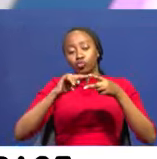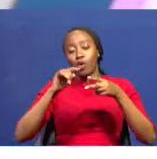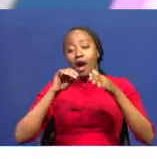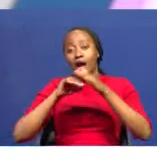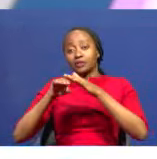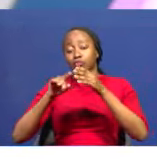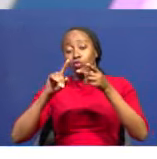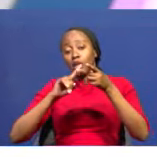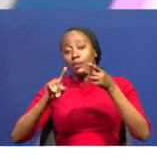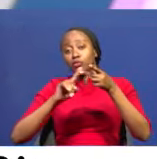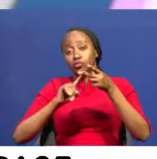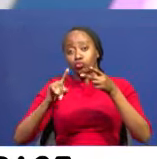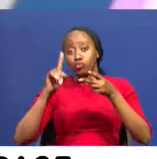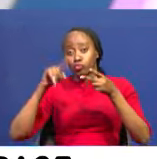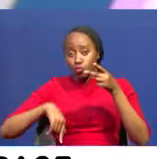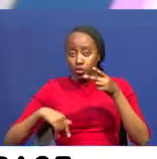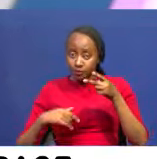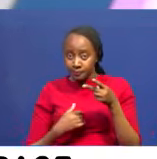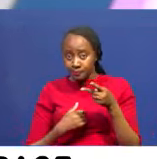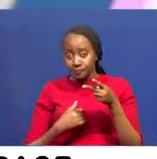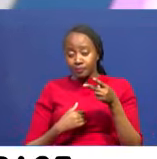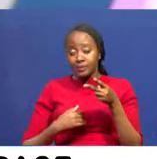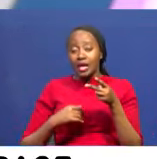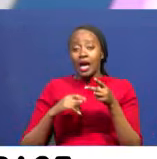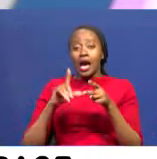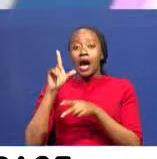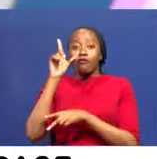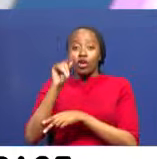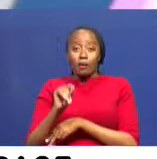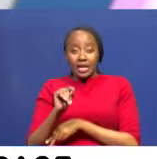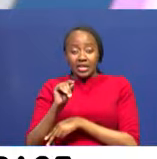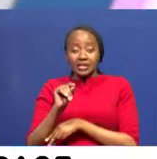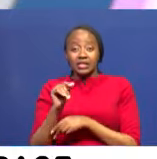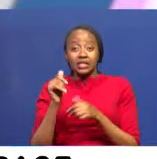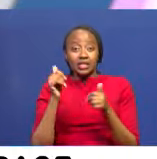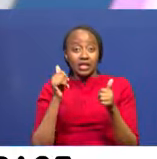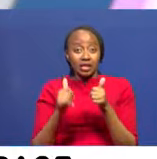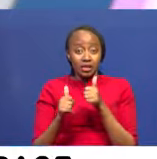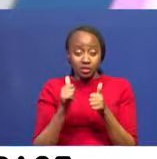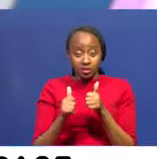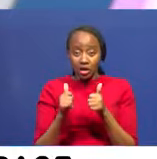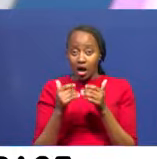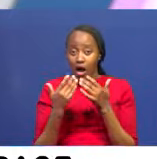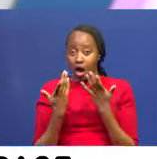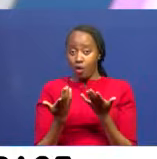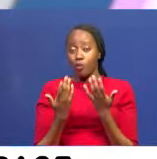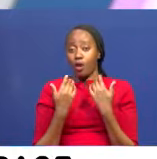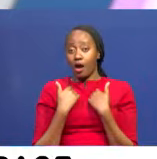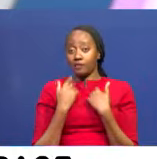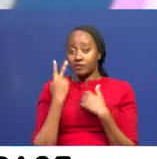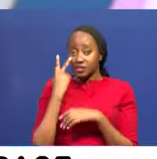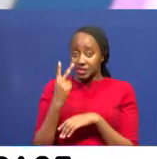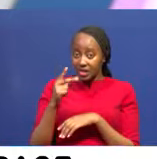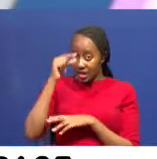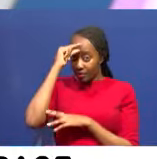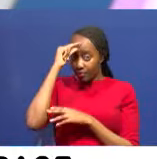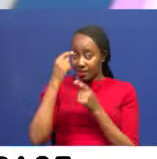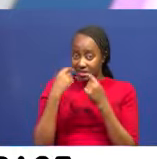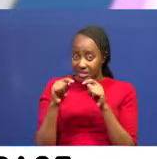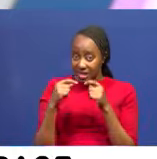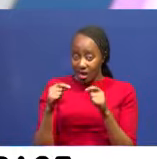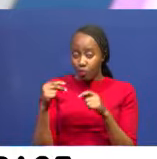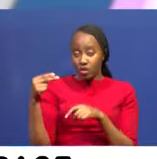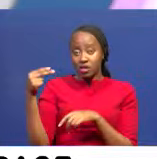talk about with universal healthcare coverage is affordability. So affordability has to do with what you can see the government is trying to do with